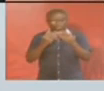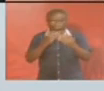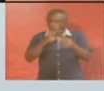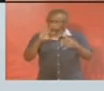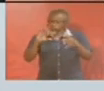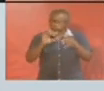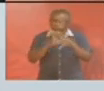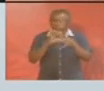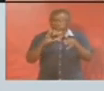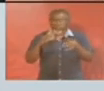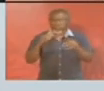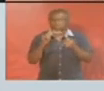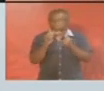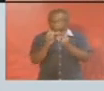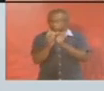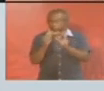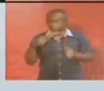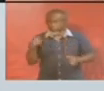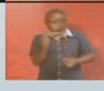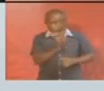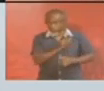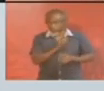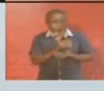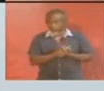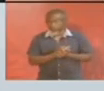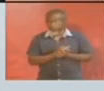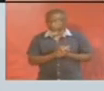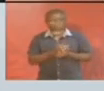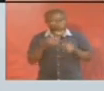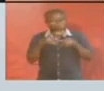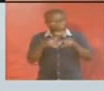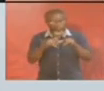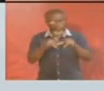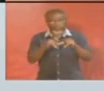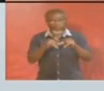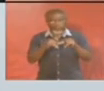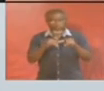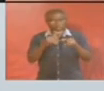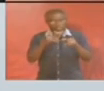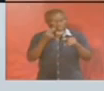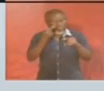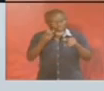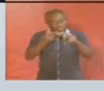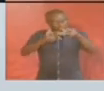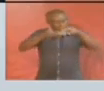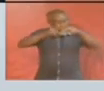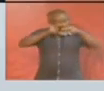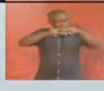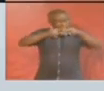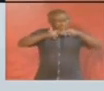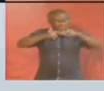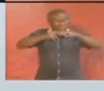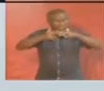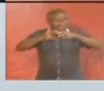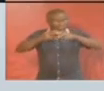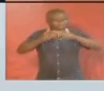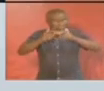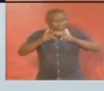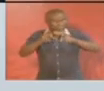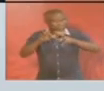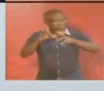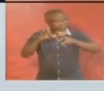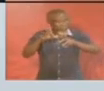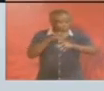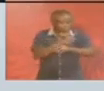media conference. Remember that even though we continue to have high uptake of the COVID-19 vaccine, everyone must continue